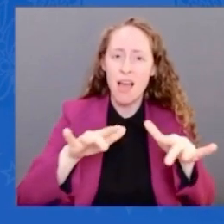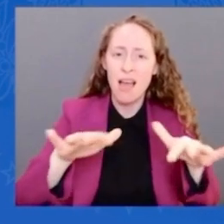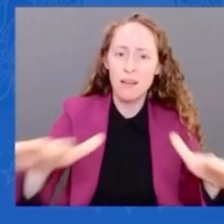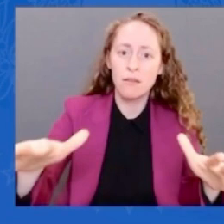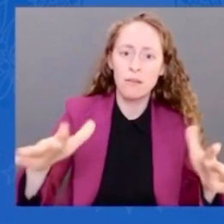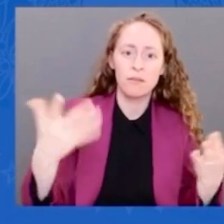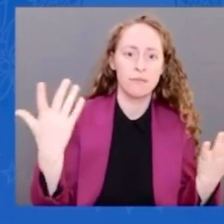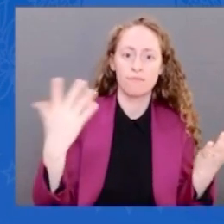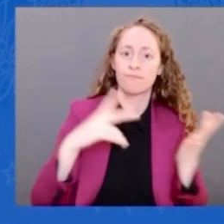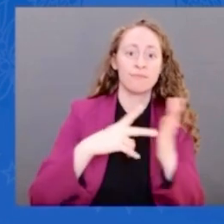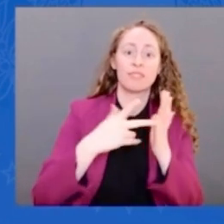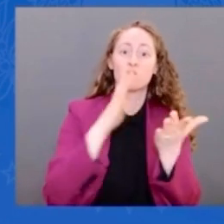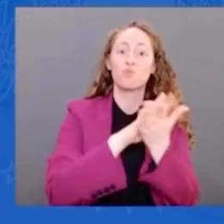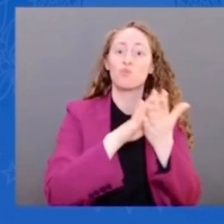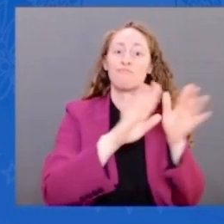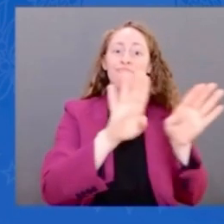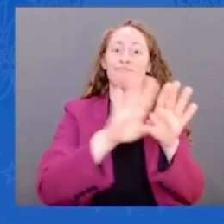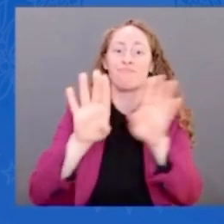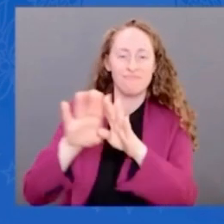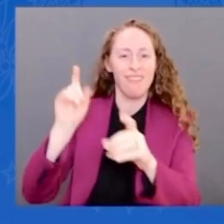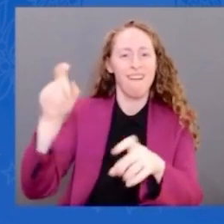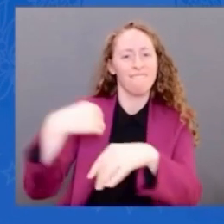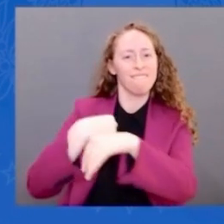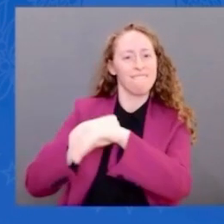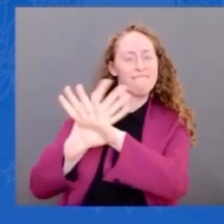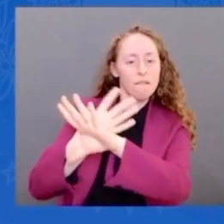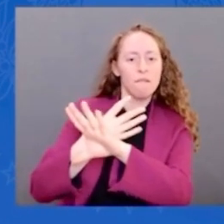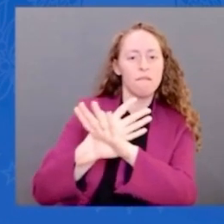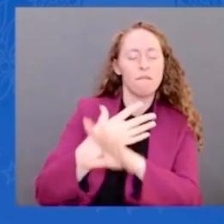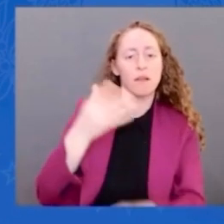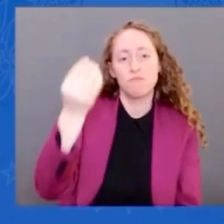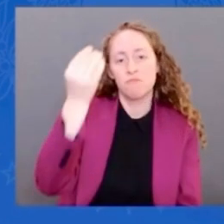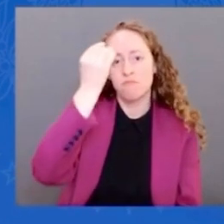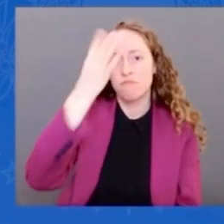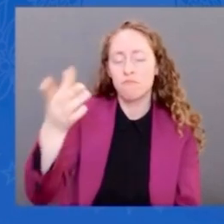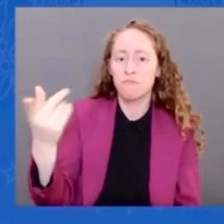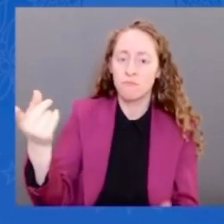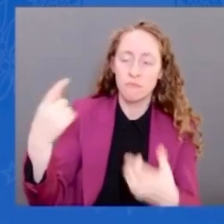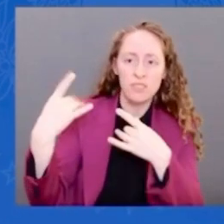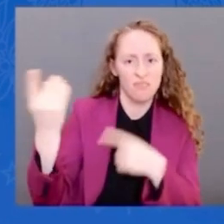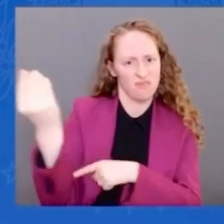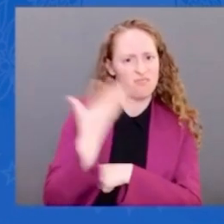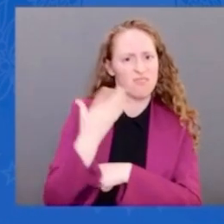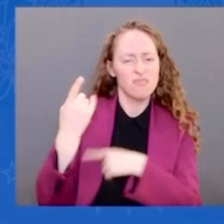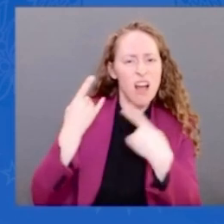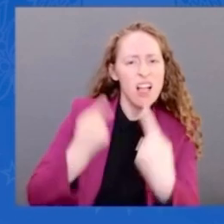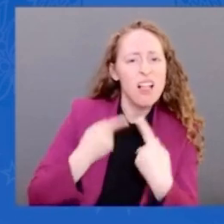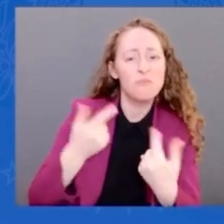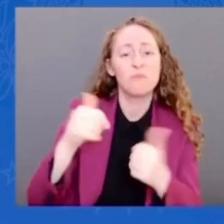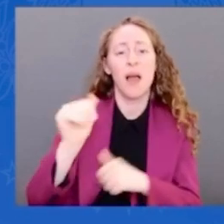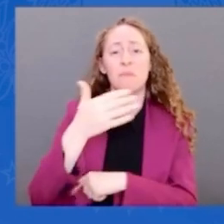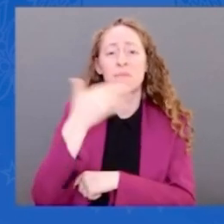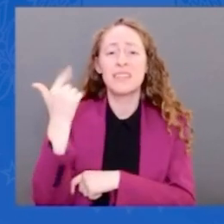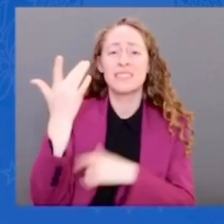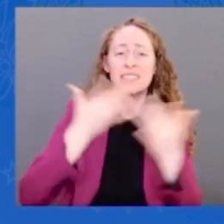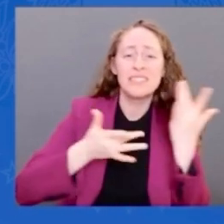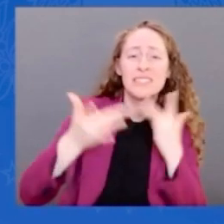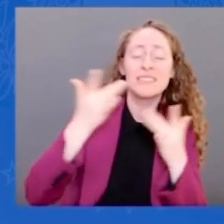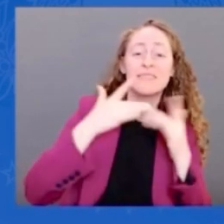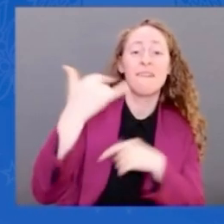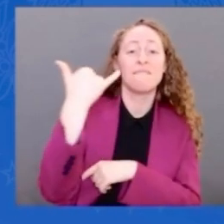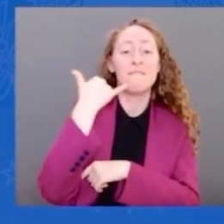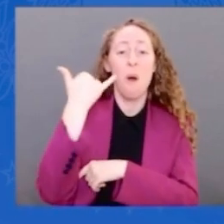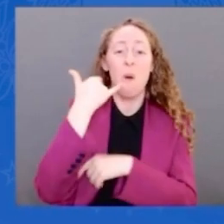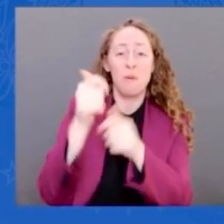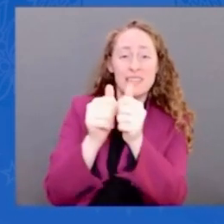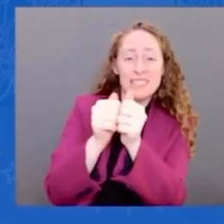she could. She completed homework assignments on her phone and relied on a spotty mobile hotspot